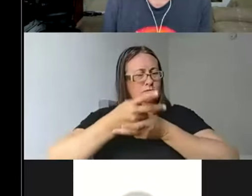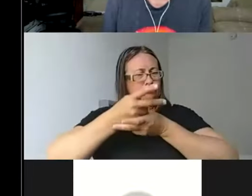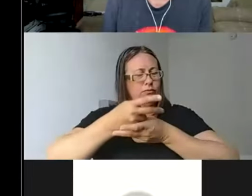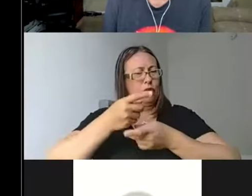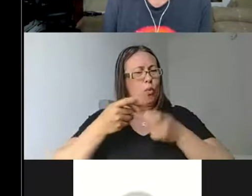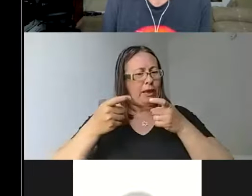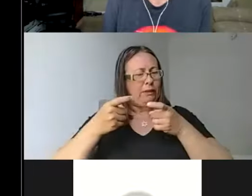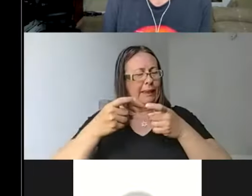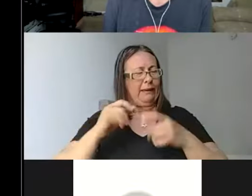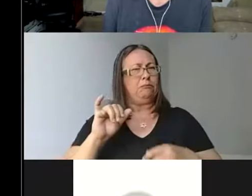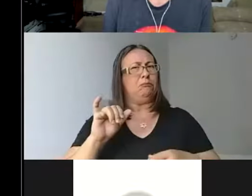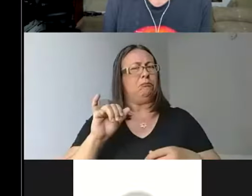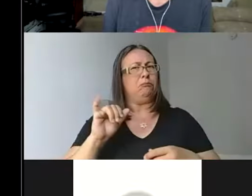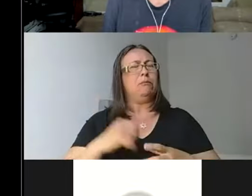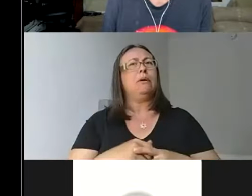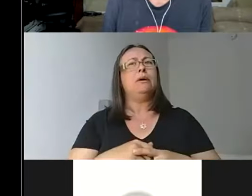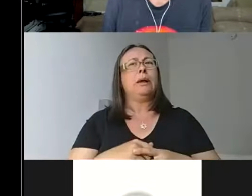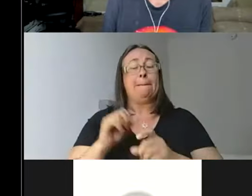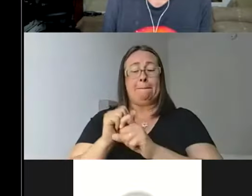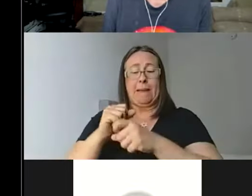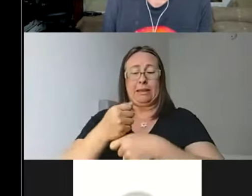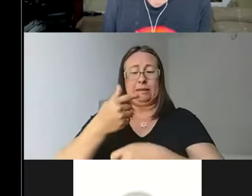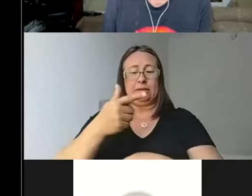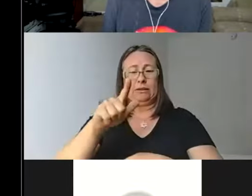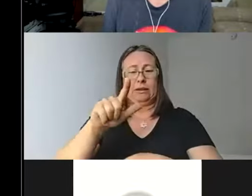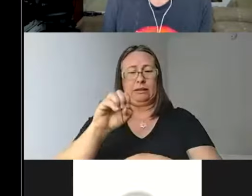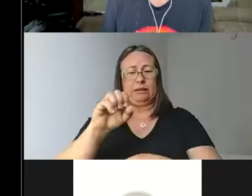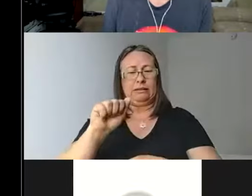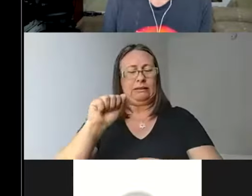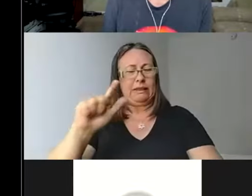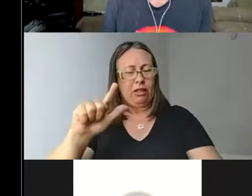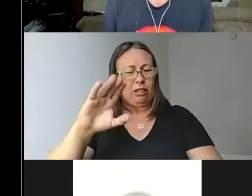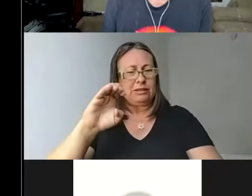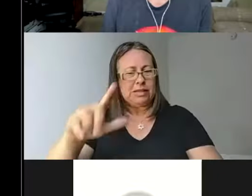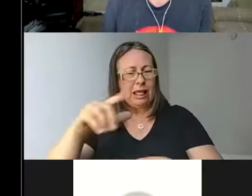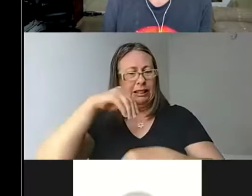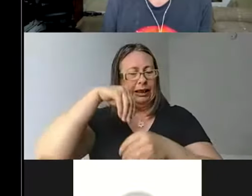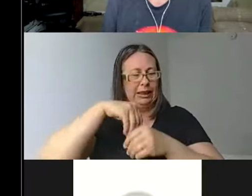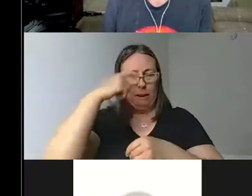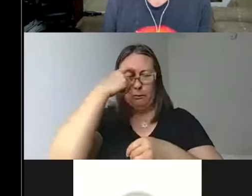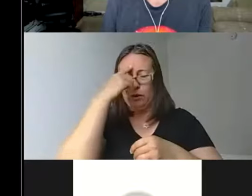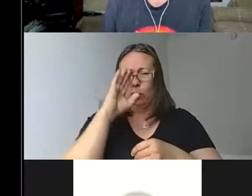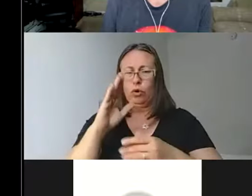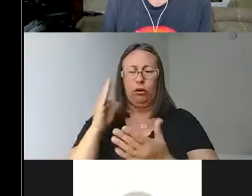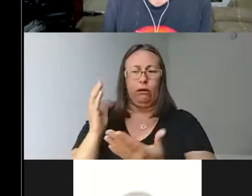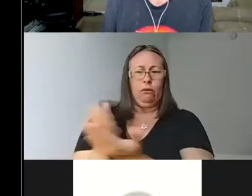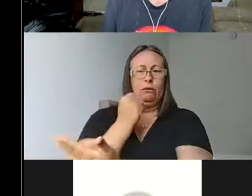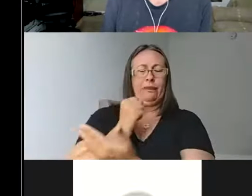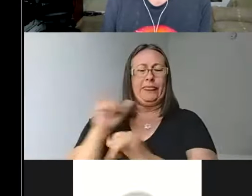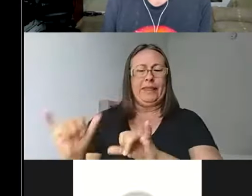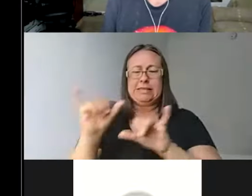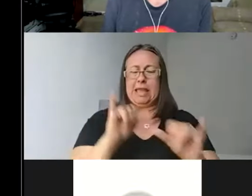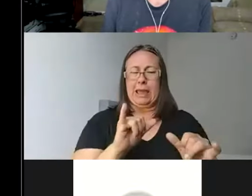you wouldn't think that making a glial cell type in the brain would use the same mechanisms